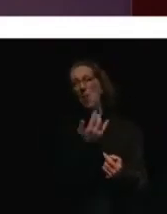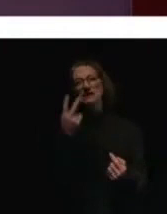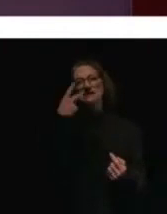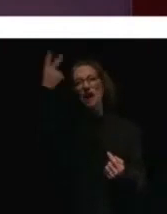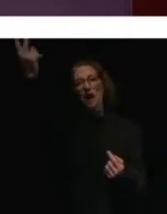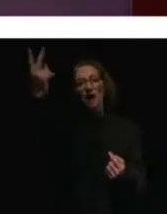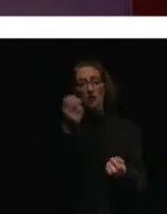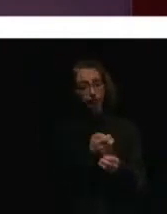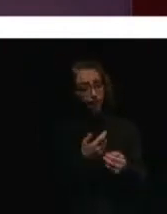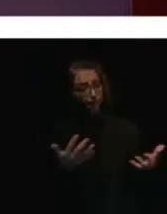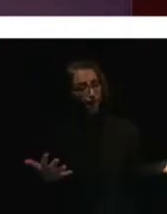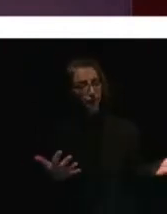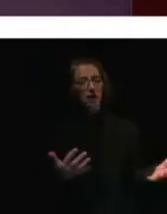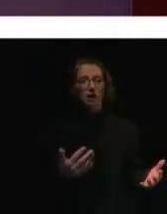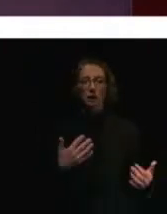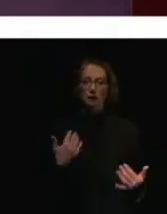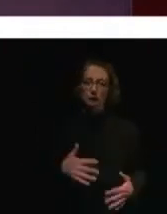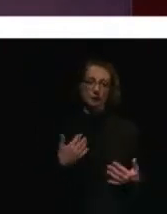world,